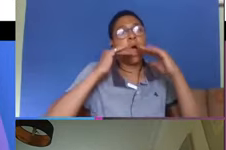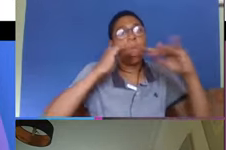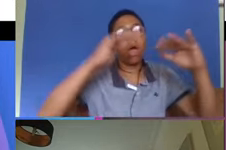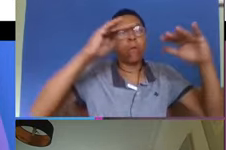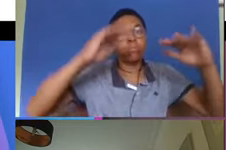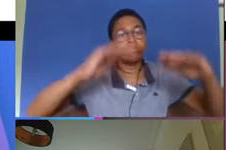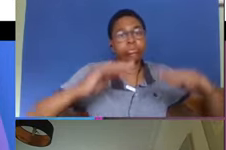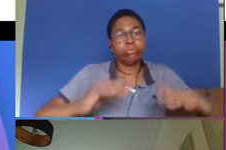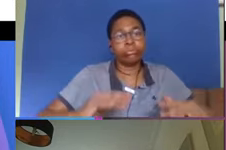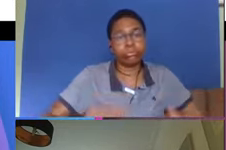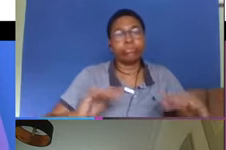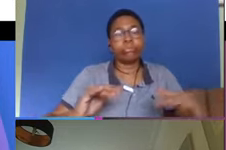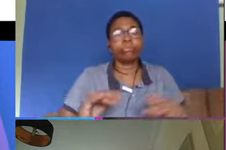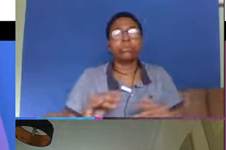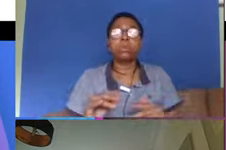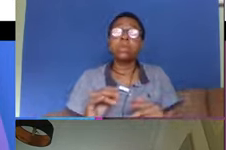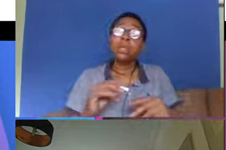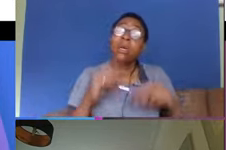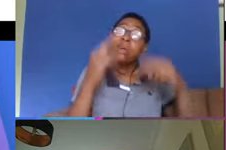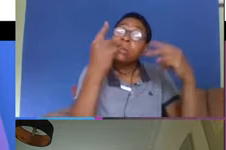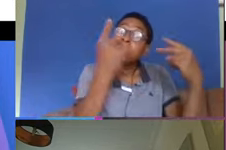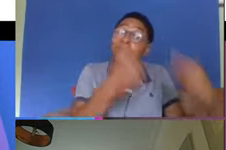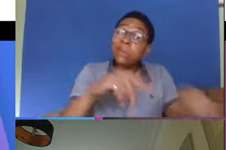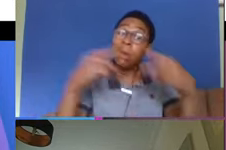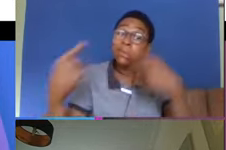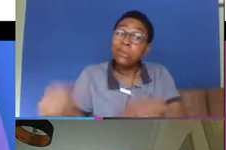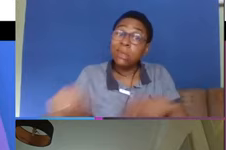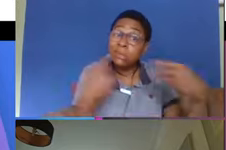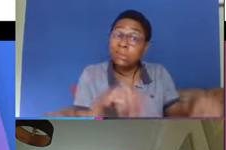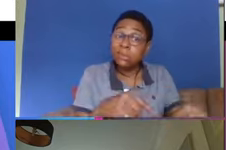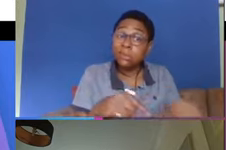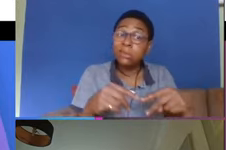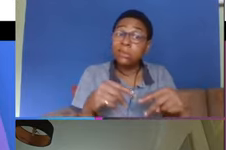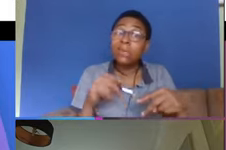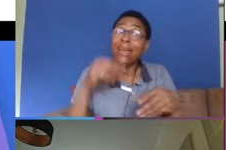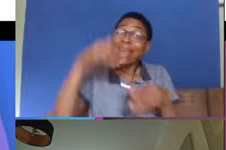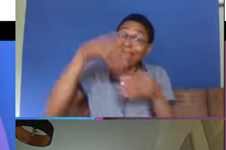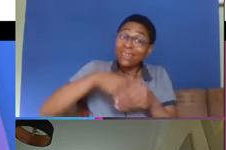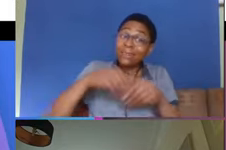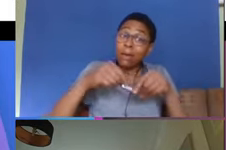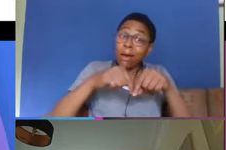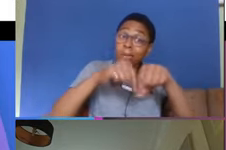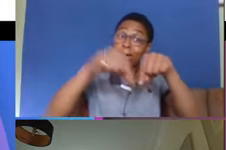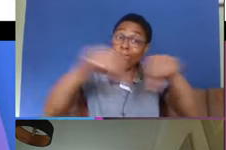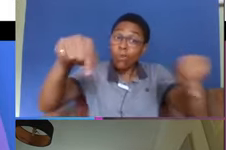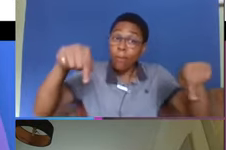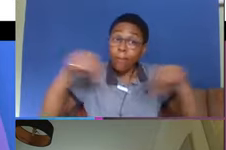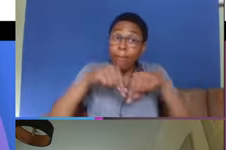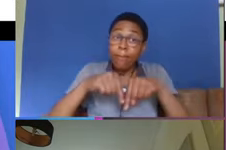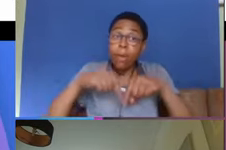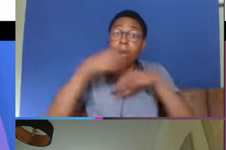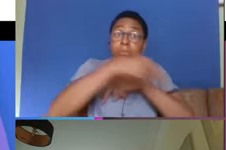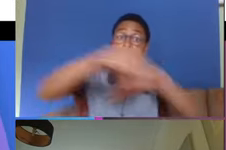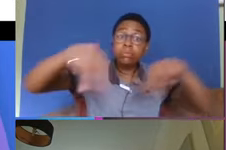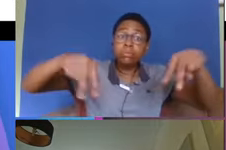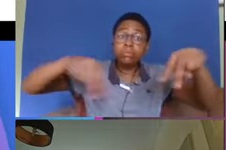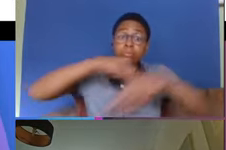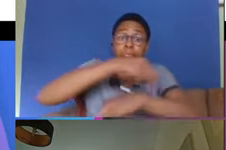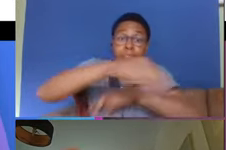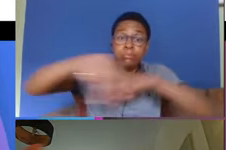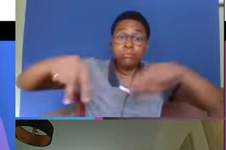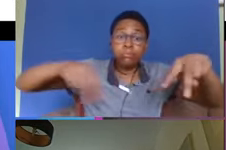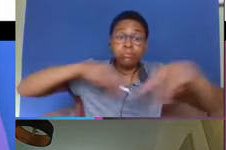beaters, because all they're doing is wafting around their arms, and so they're mixing the air around. And so that